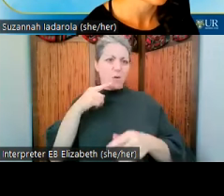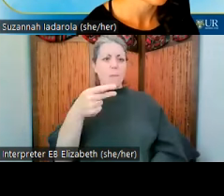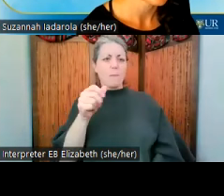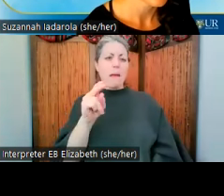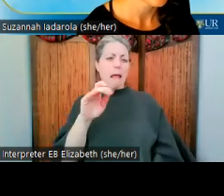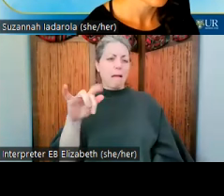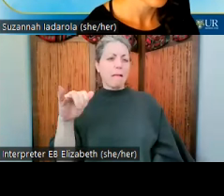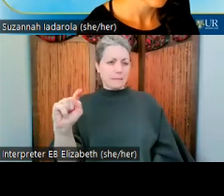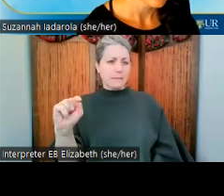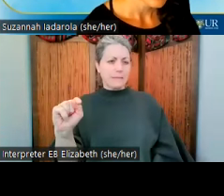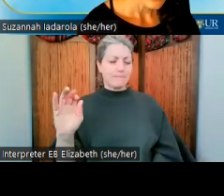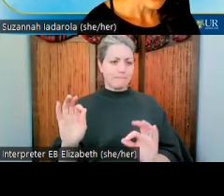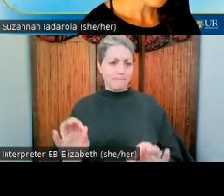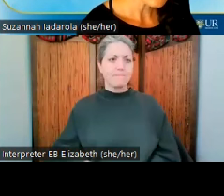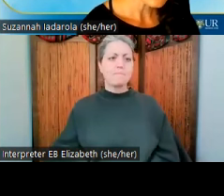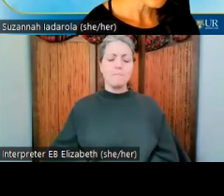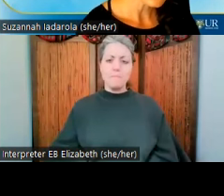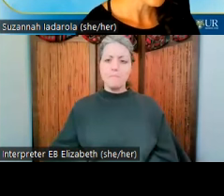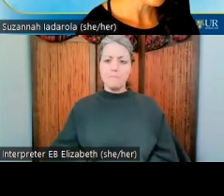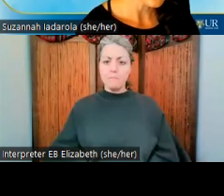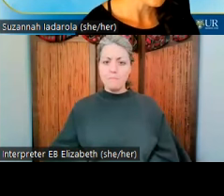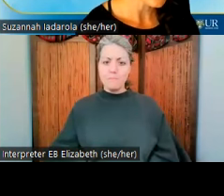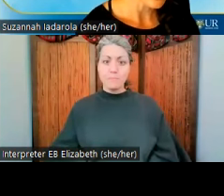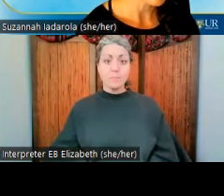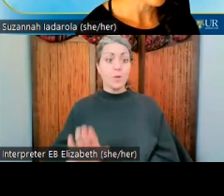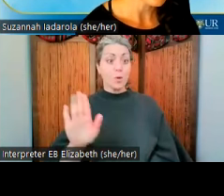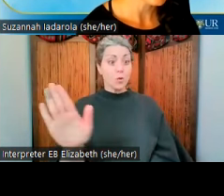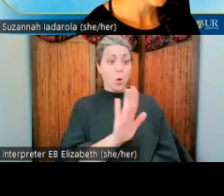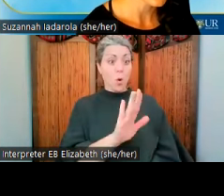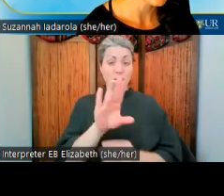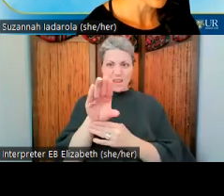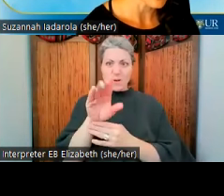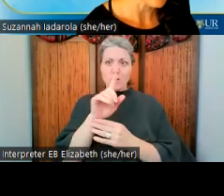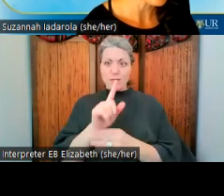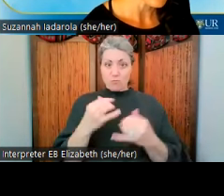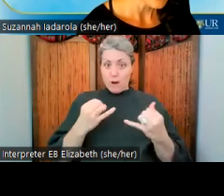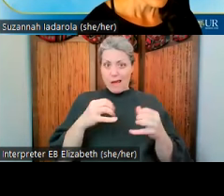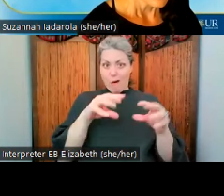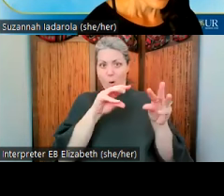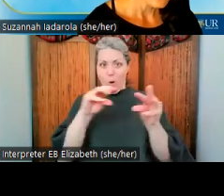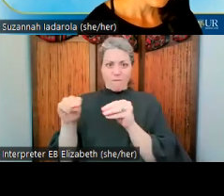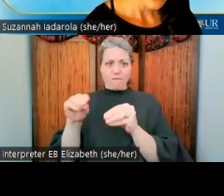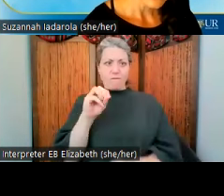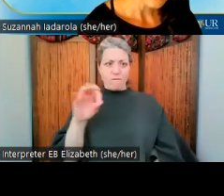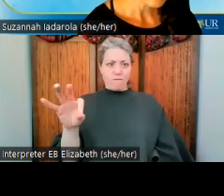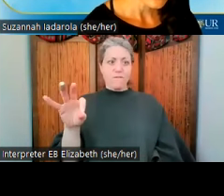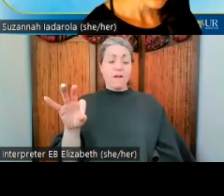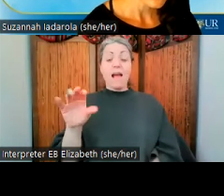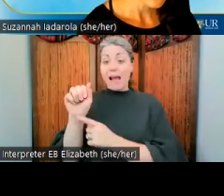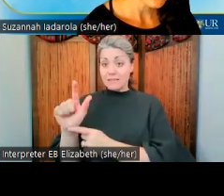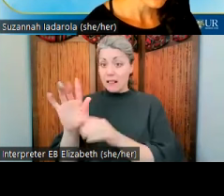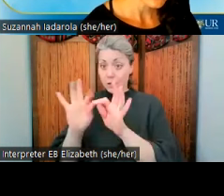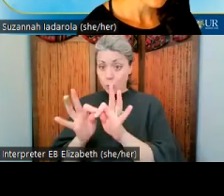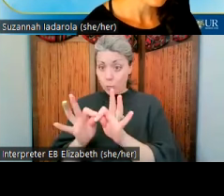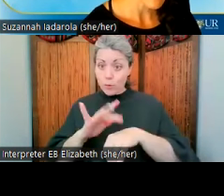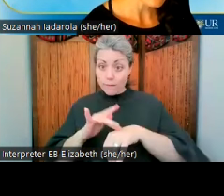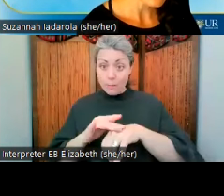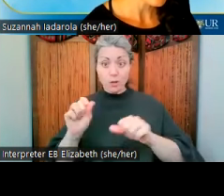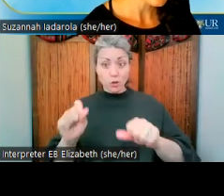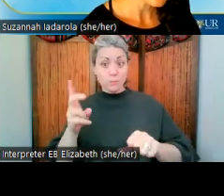session. As an attendee, your video is automatically turned off. ASL interpretation should